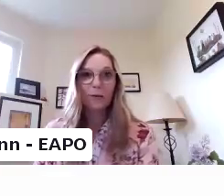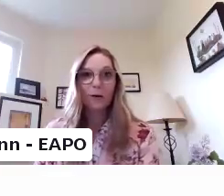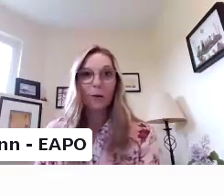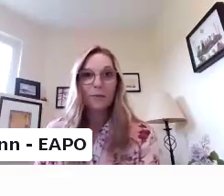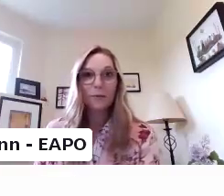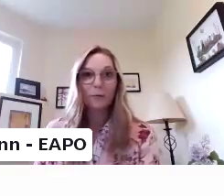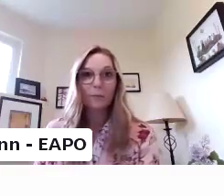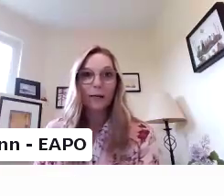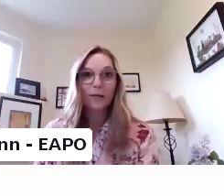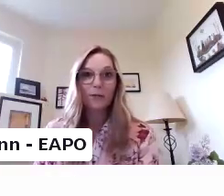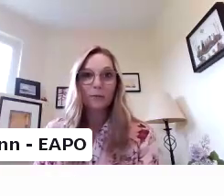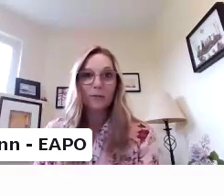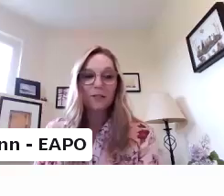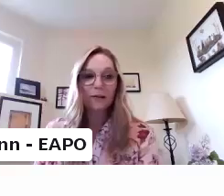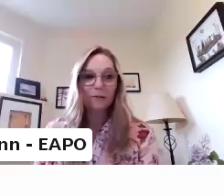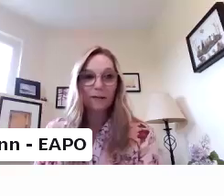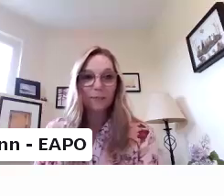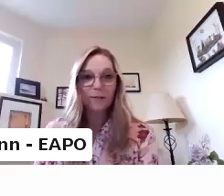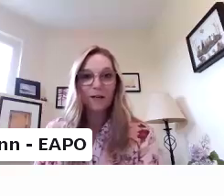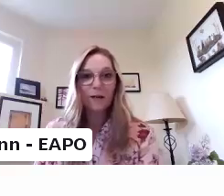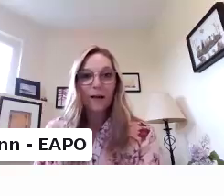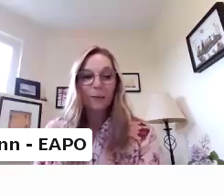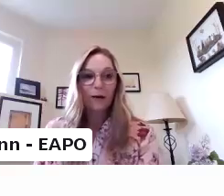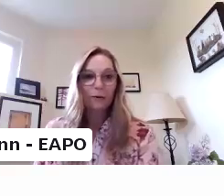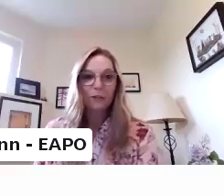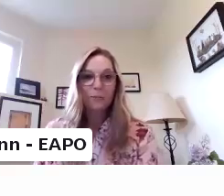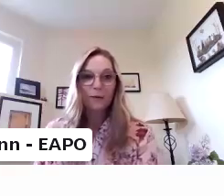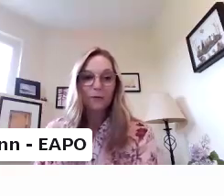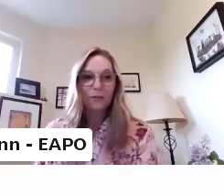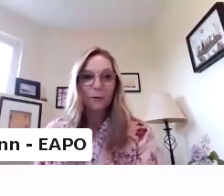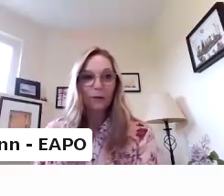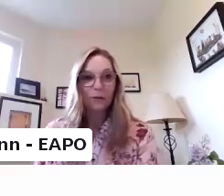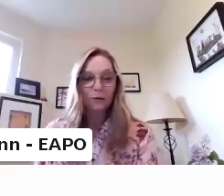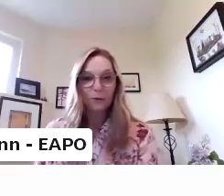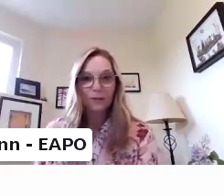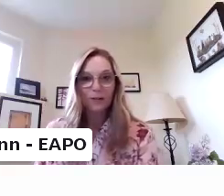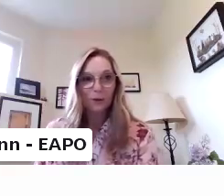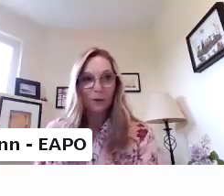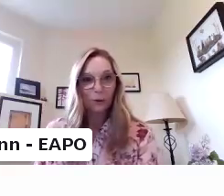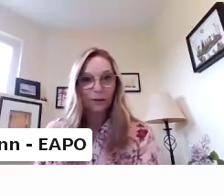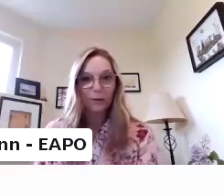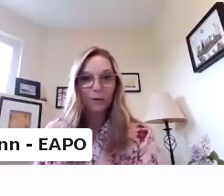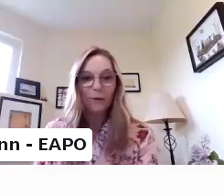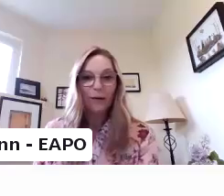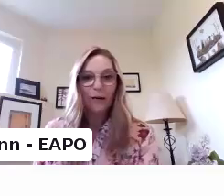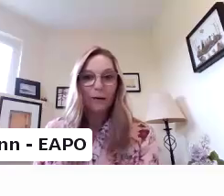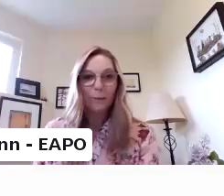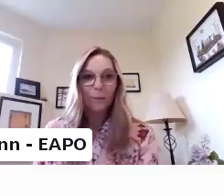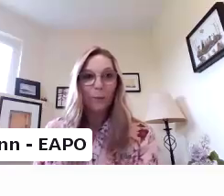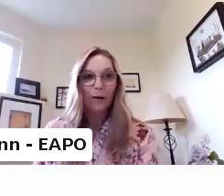co-present with the Ombudsman for Banking Services and Investments. And we have our speakers who I'll introduce shortly with